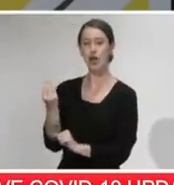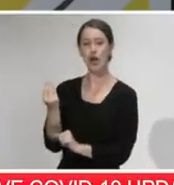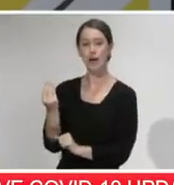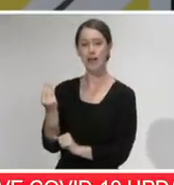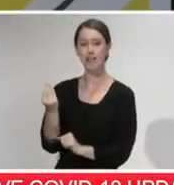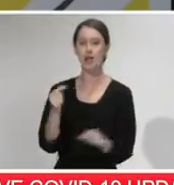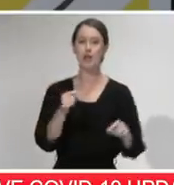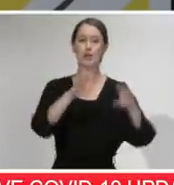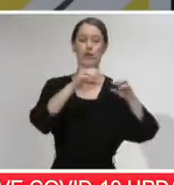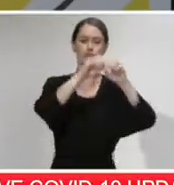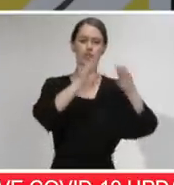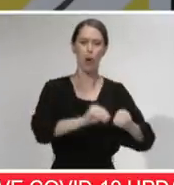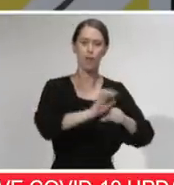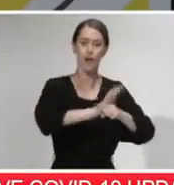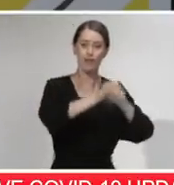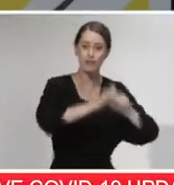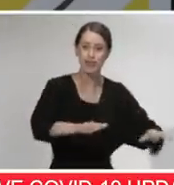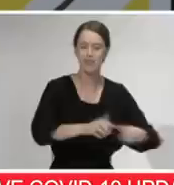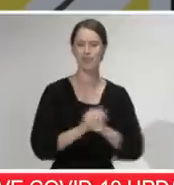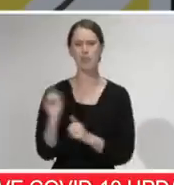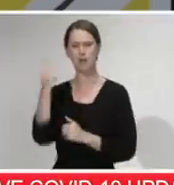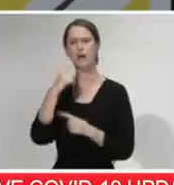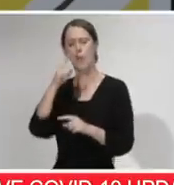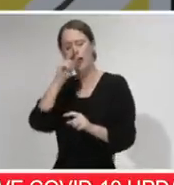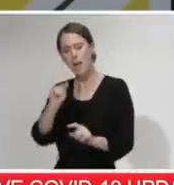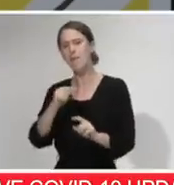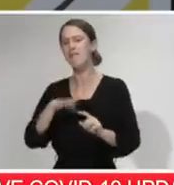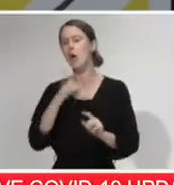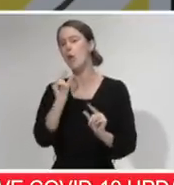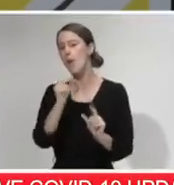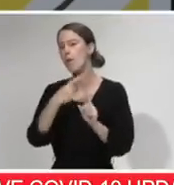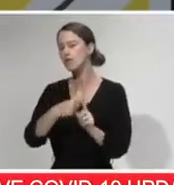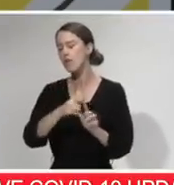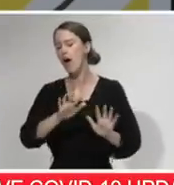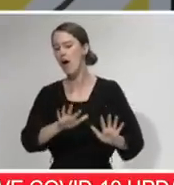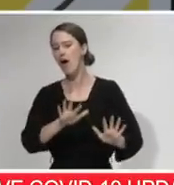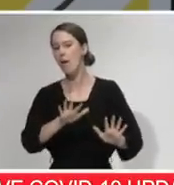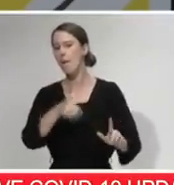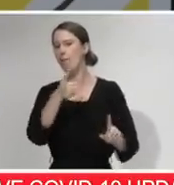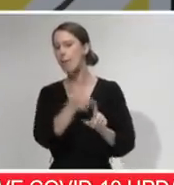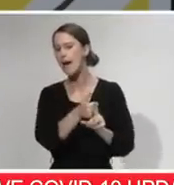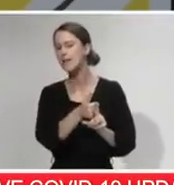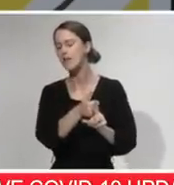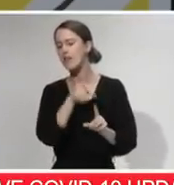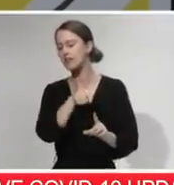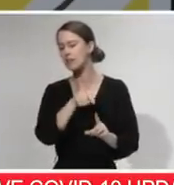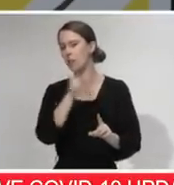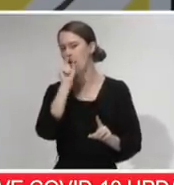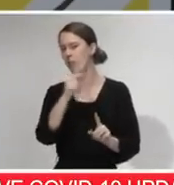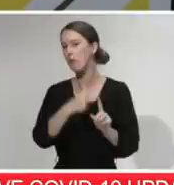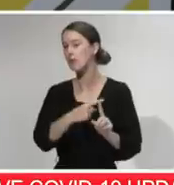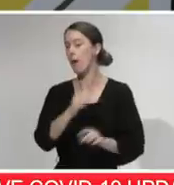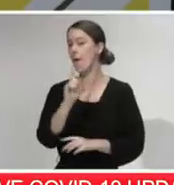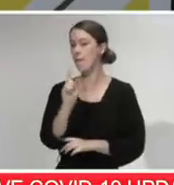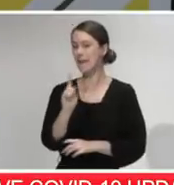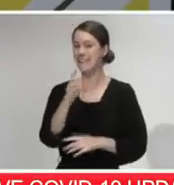fight the virus. As the Prime Minister has said, we can all be cautiously optimistic about the impact of the work we're all doing. But